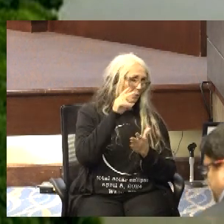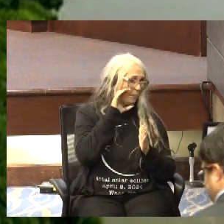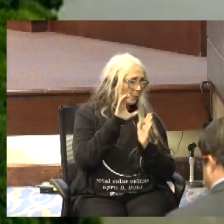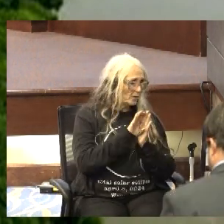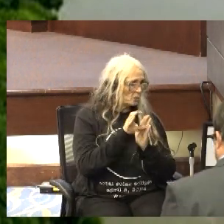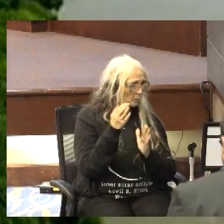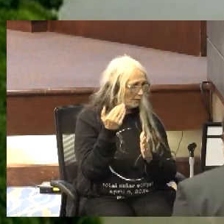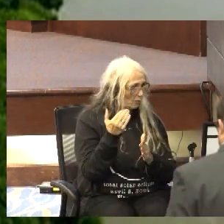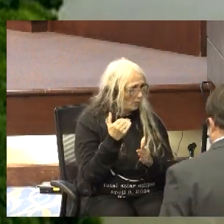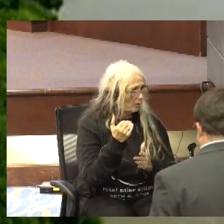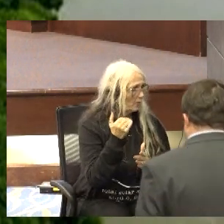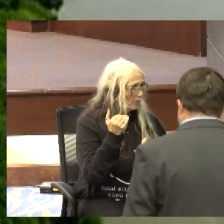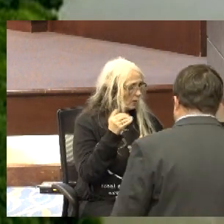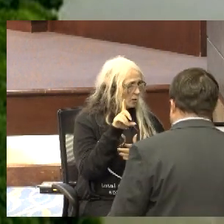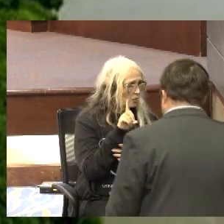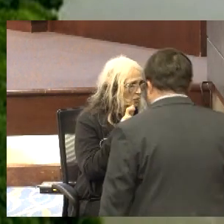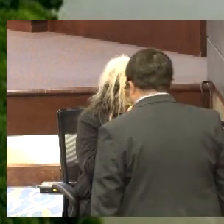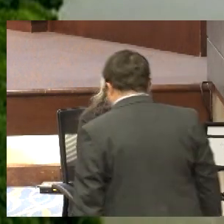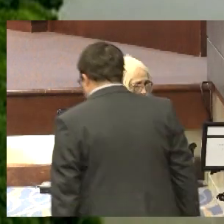took that with the drone, but